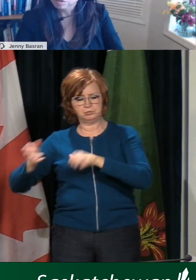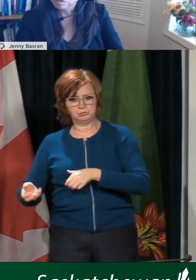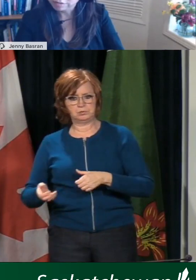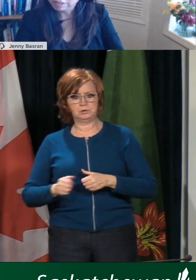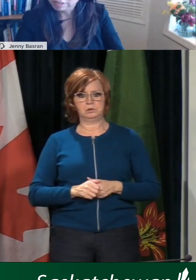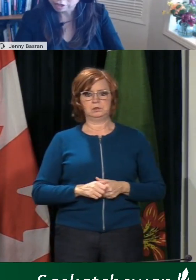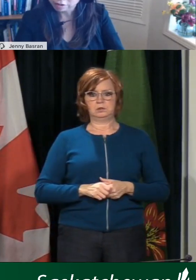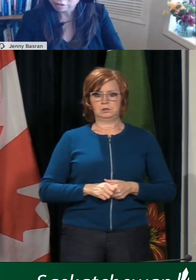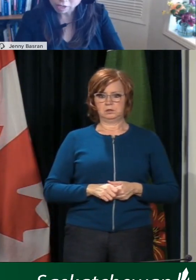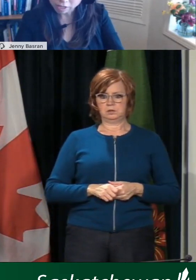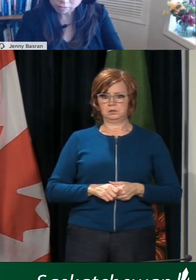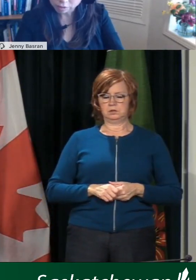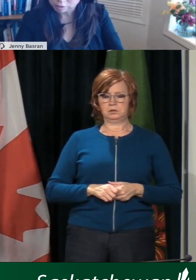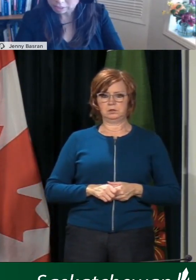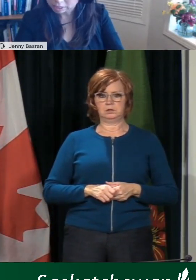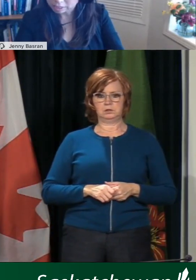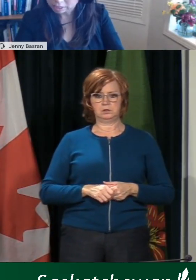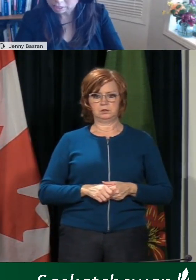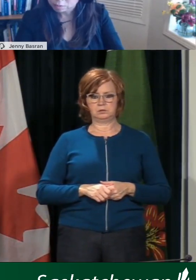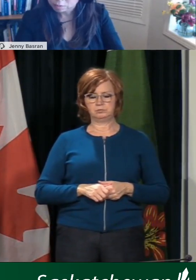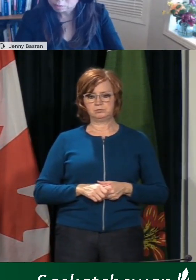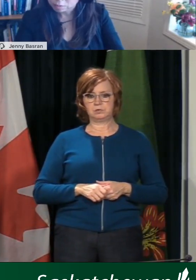if scenario. What if the worst case